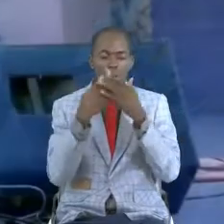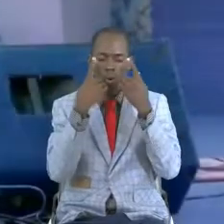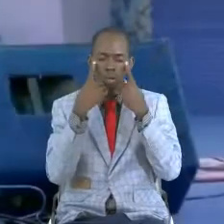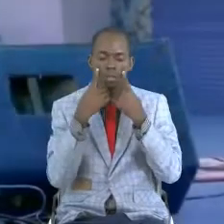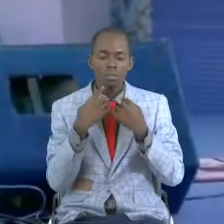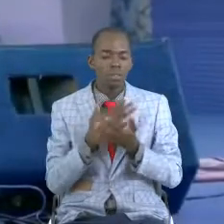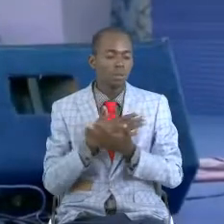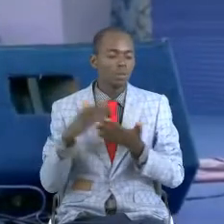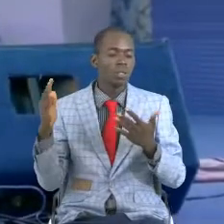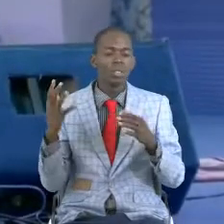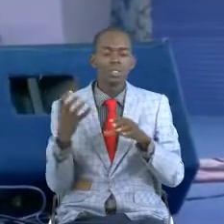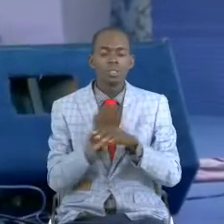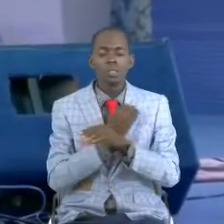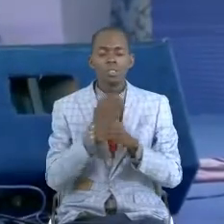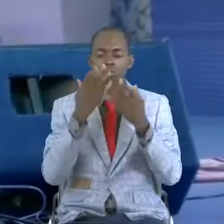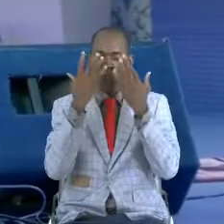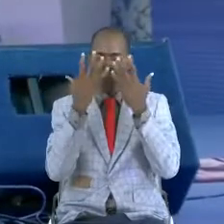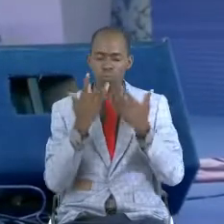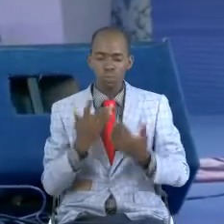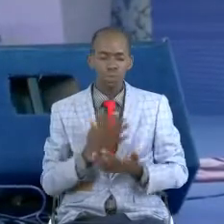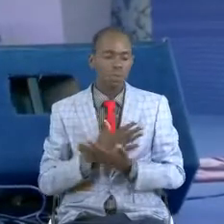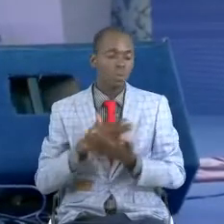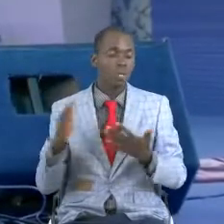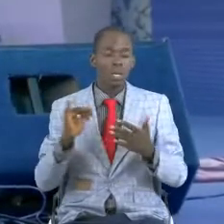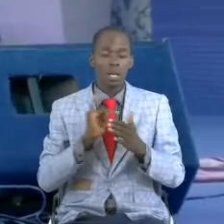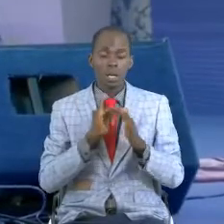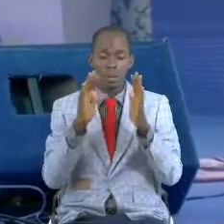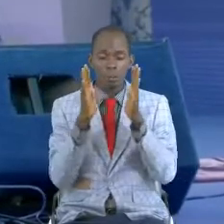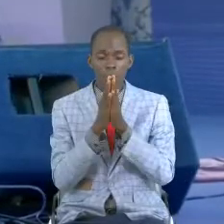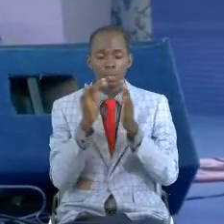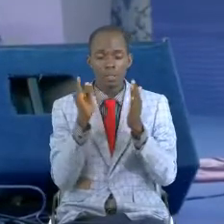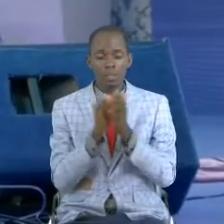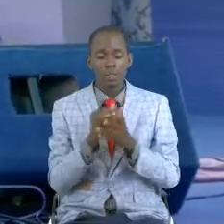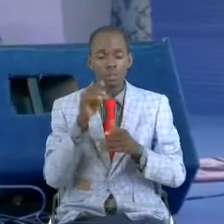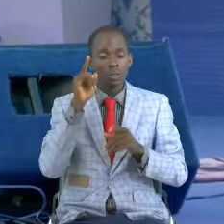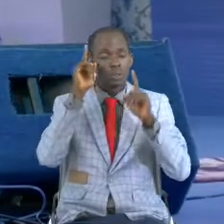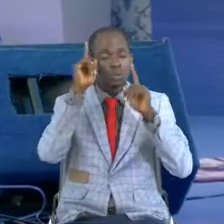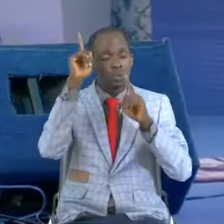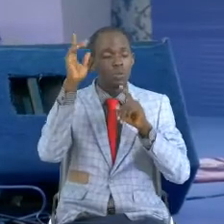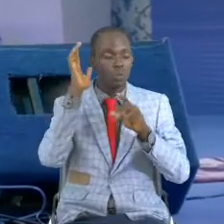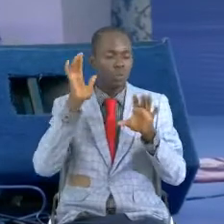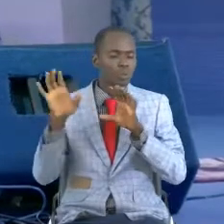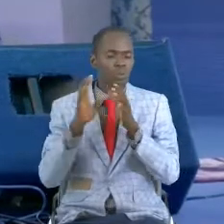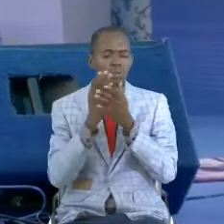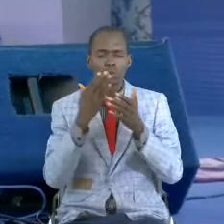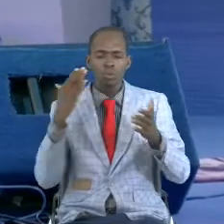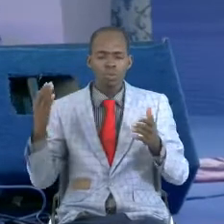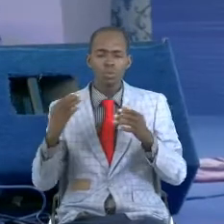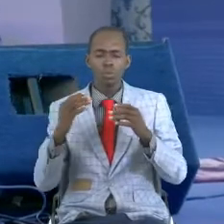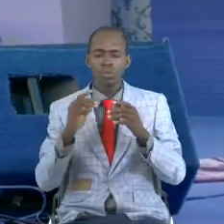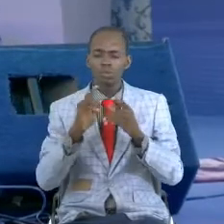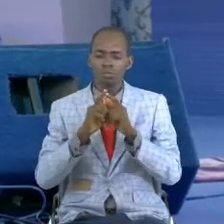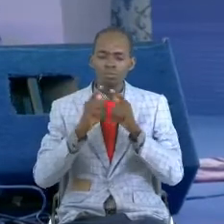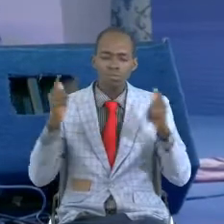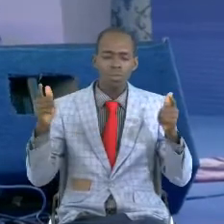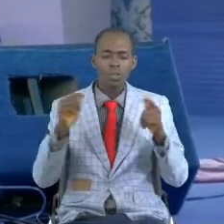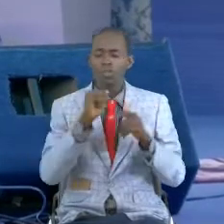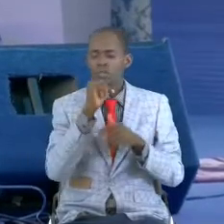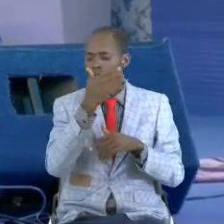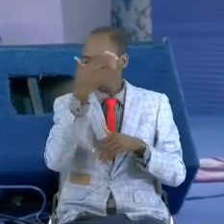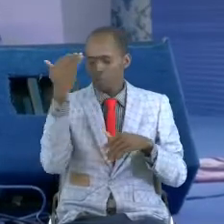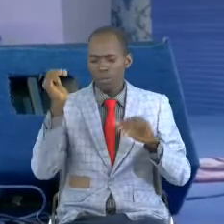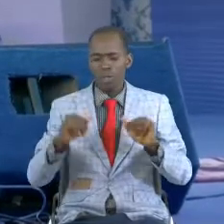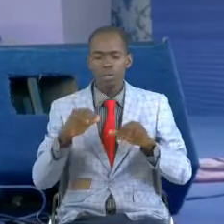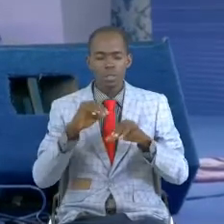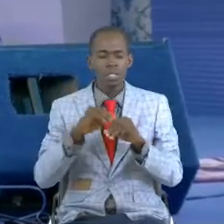sorrow away. And I pray that you will do something definite, unforgettable in every